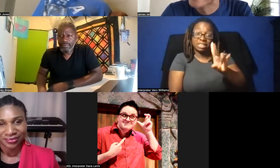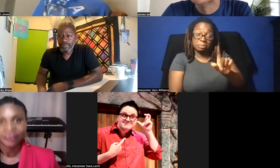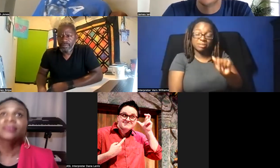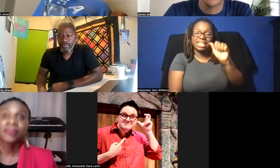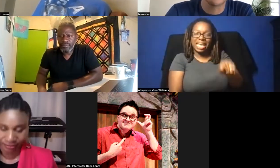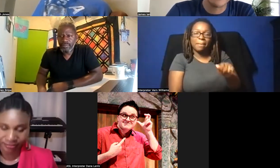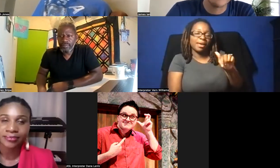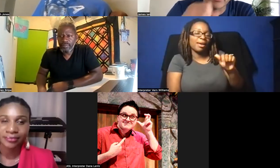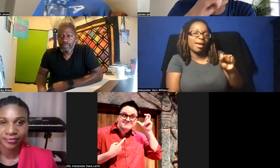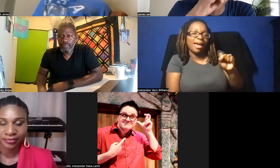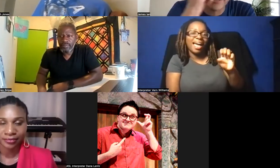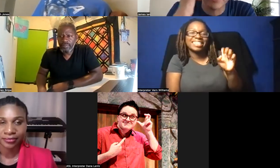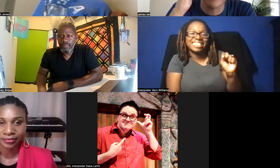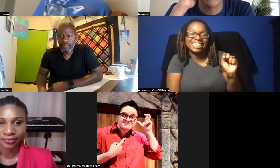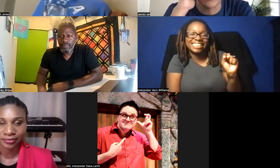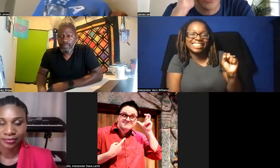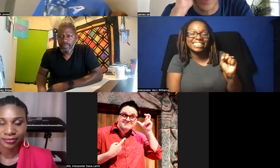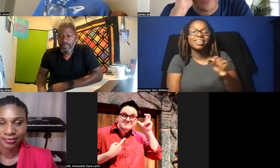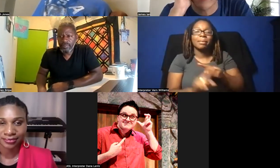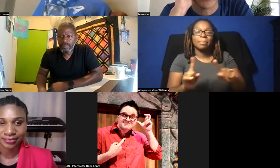say. But I think you should,